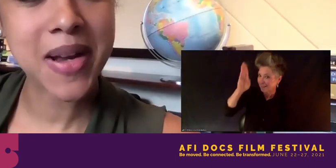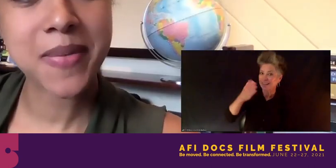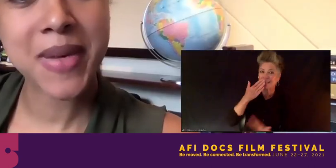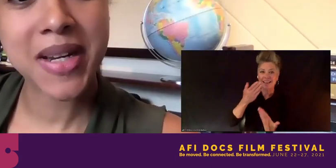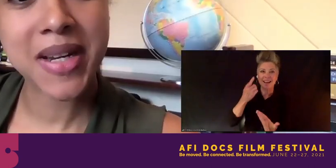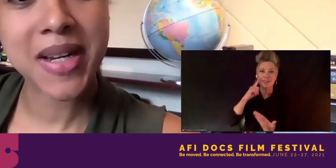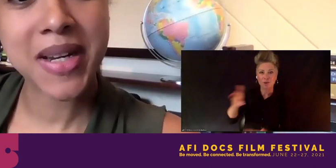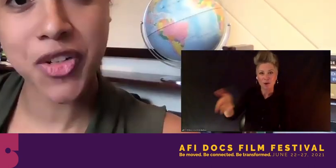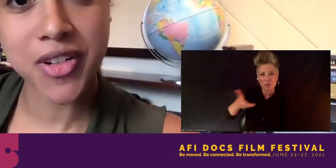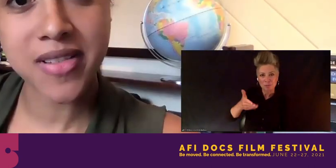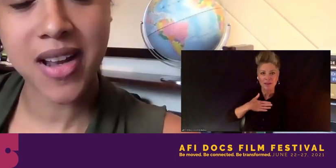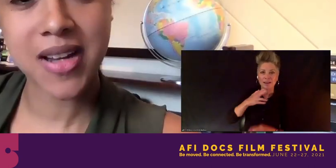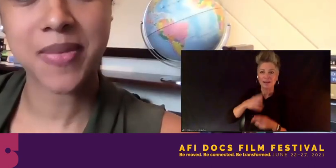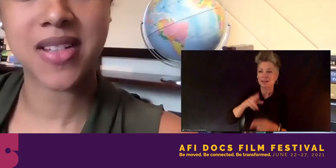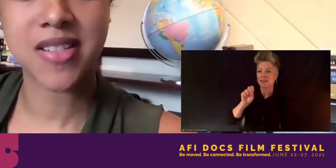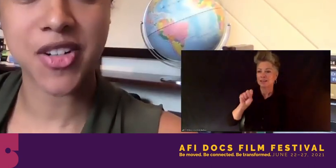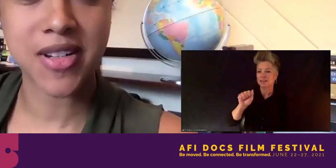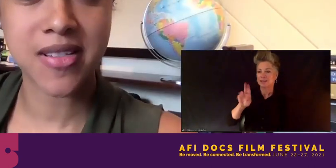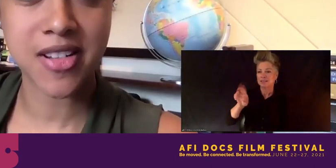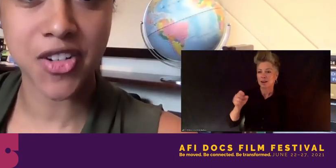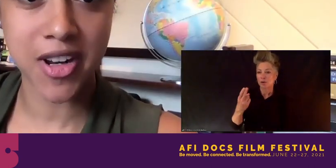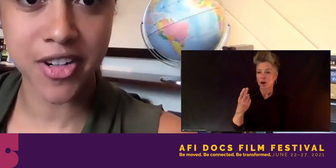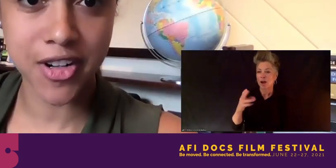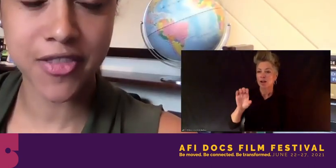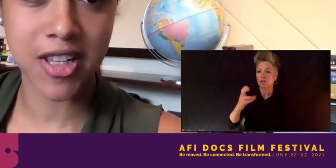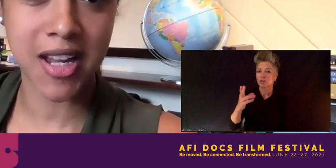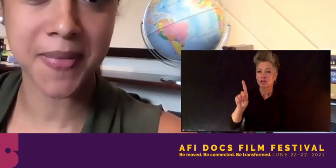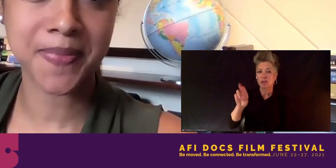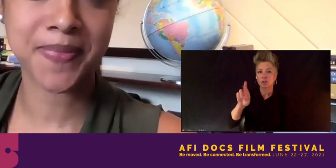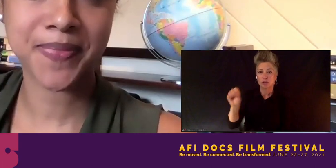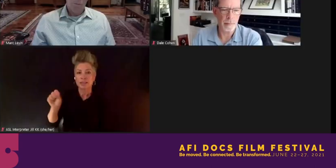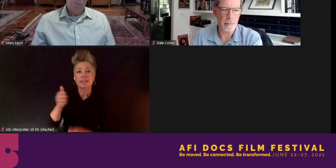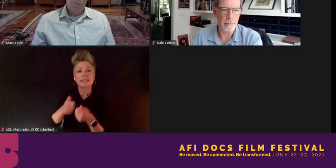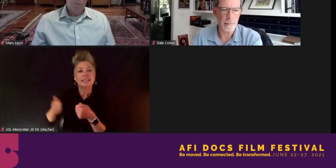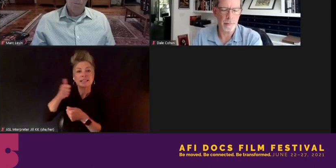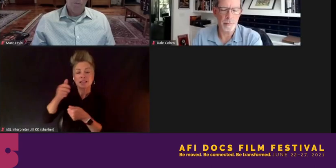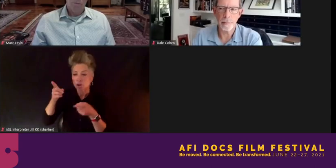having me. My name is Sarah Childress. I am the series senior editor at Frontline.